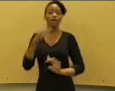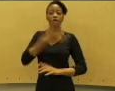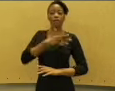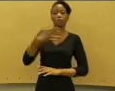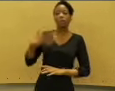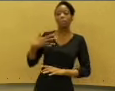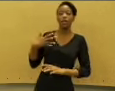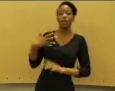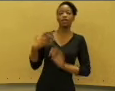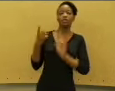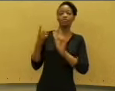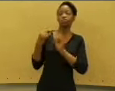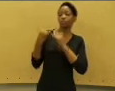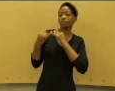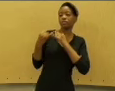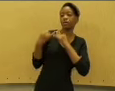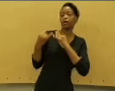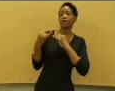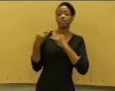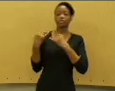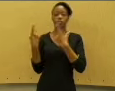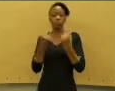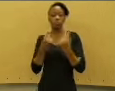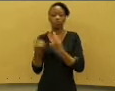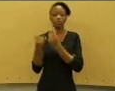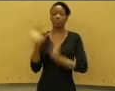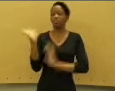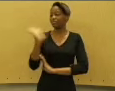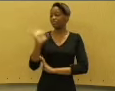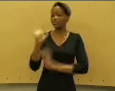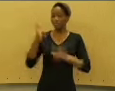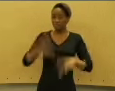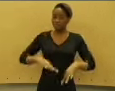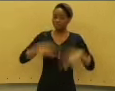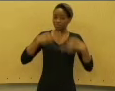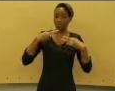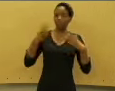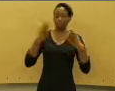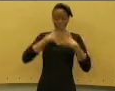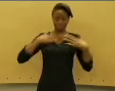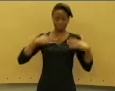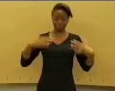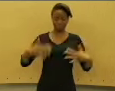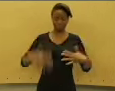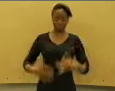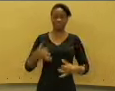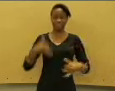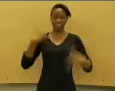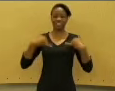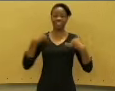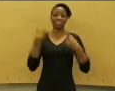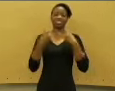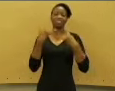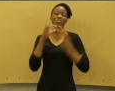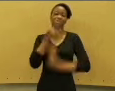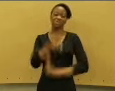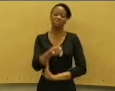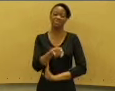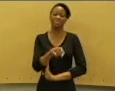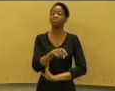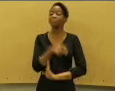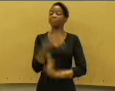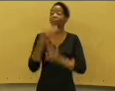yourself and want pleasure for yourself. Center yourself in your pleasure before you can consider including other people. And for